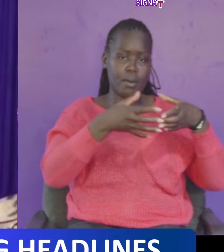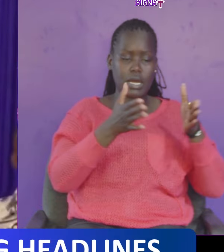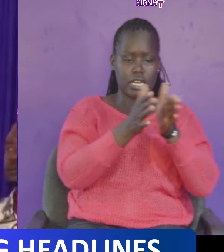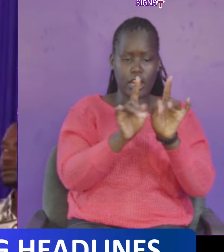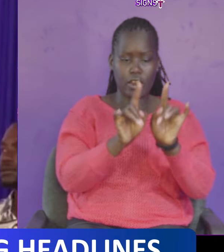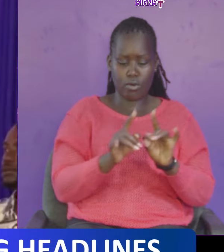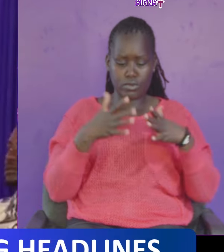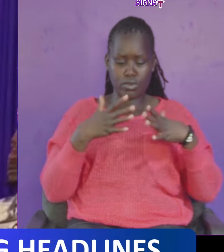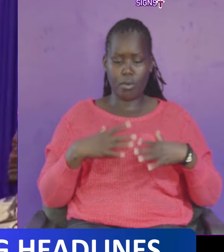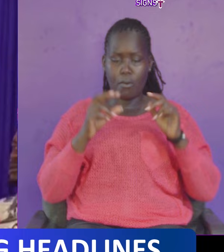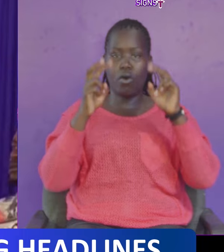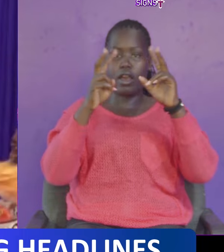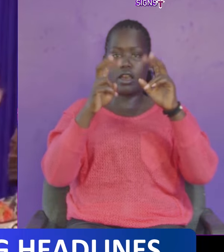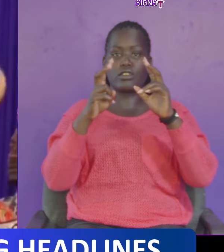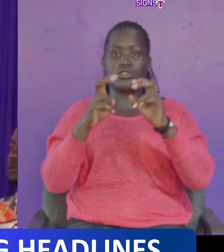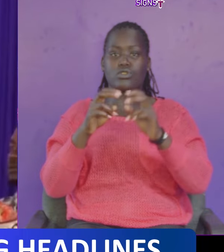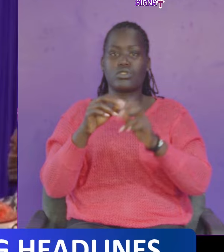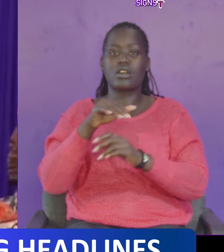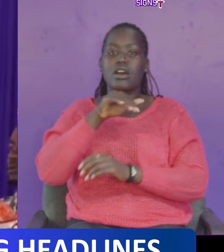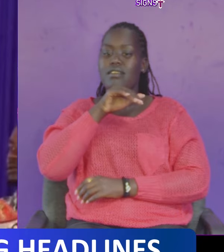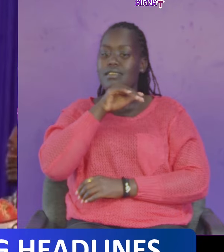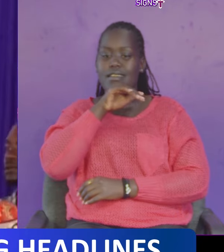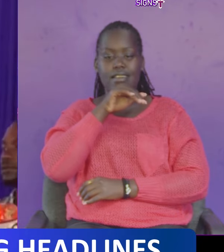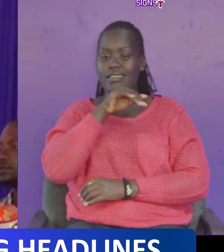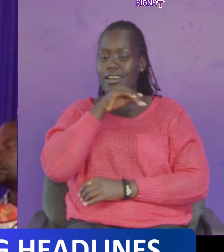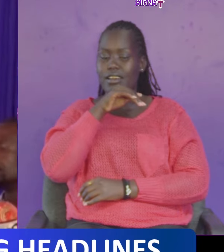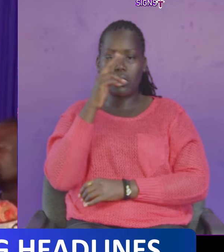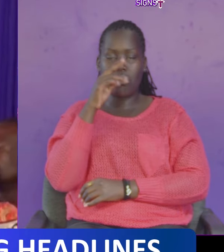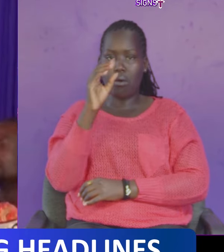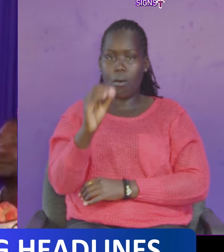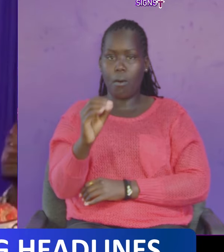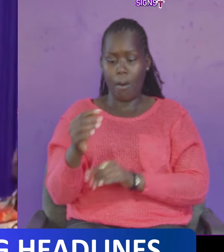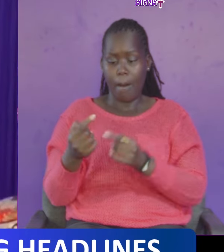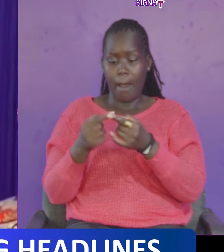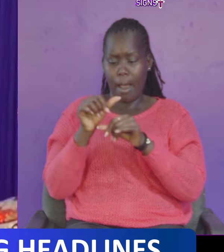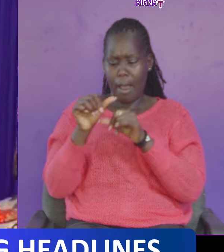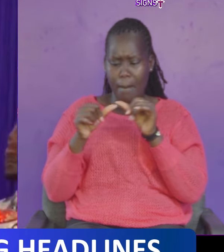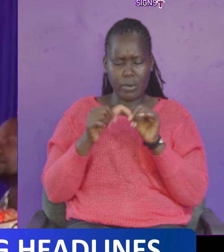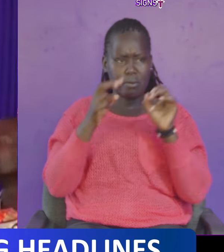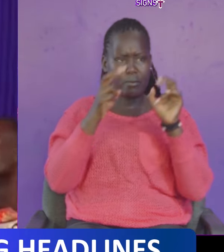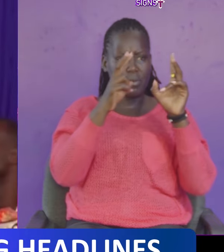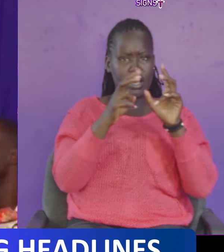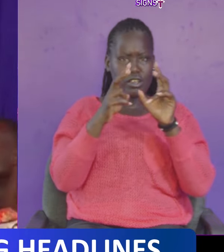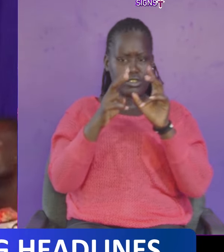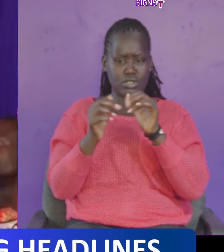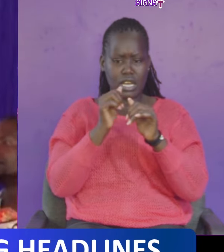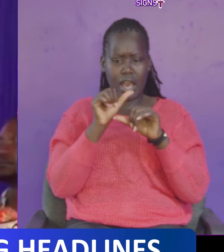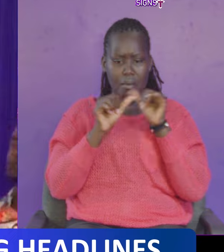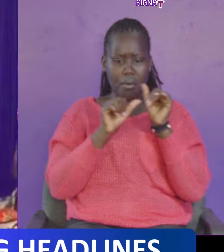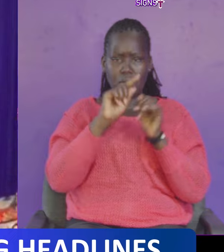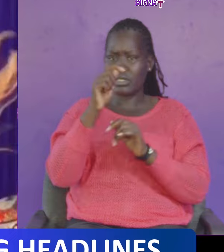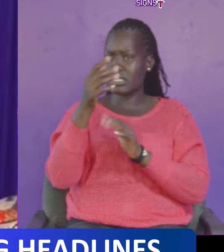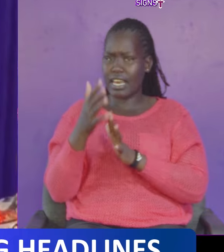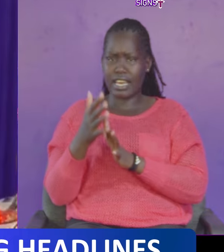issues, Raila had no compromise. When it came to issues ambayo inahusu wananchi,